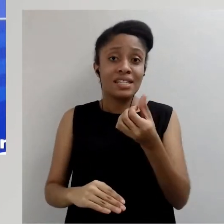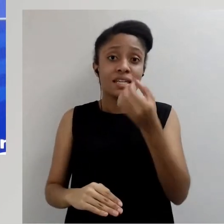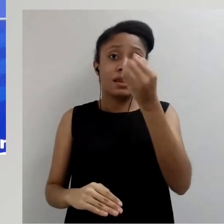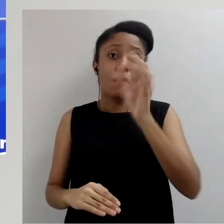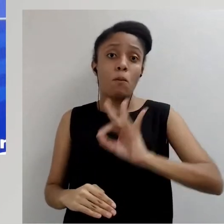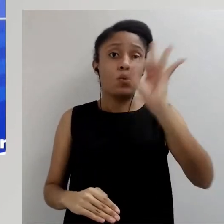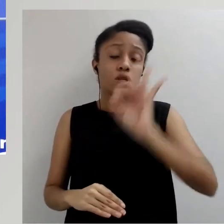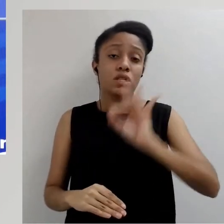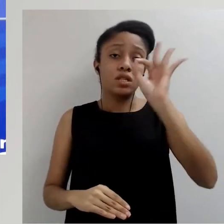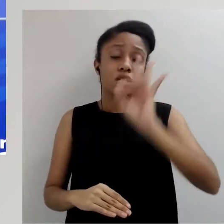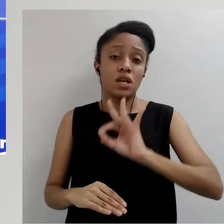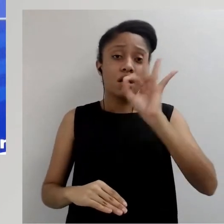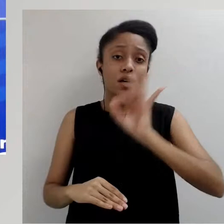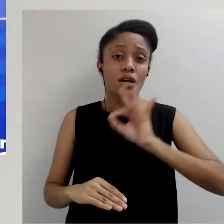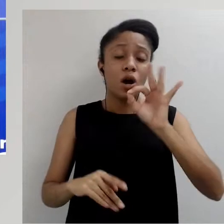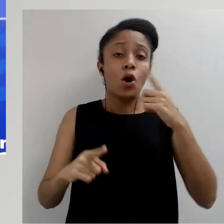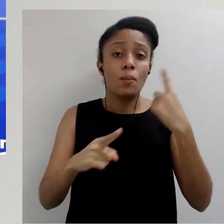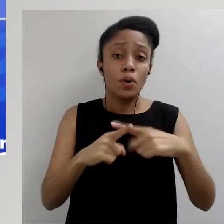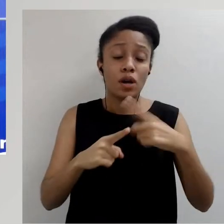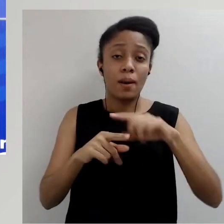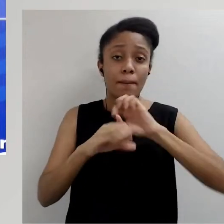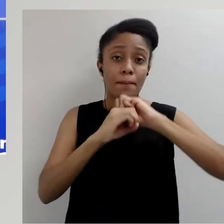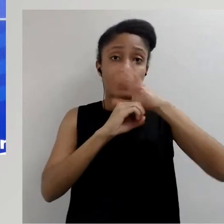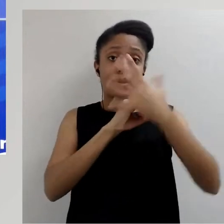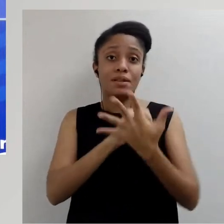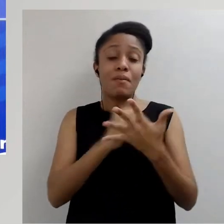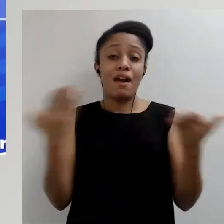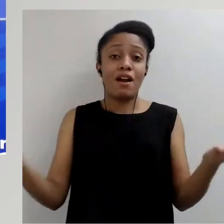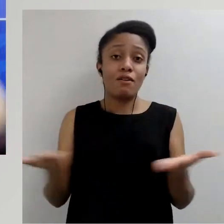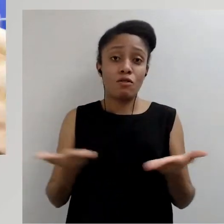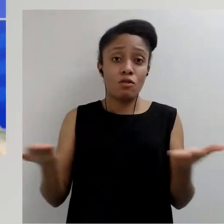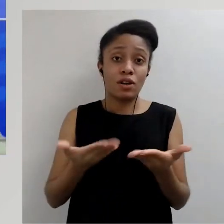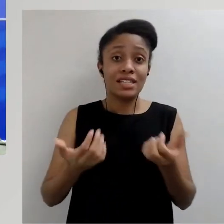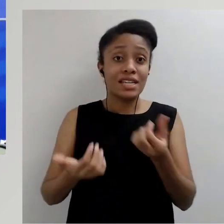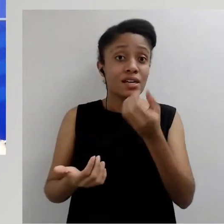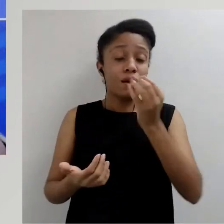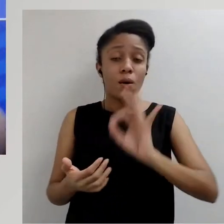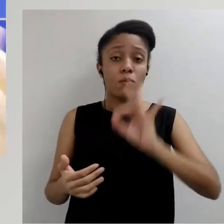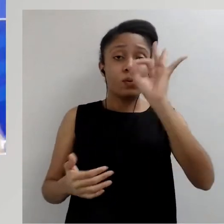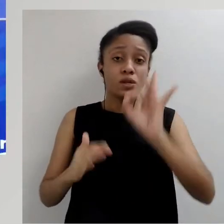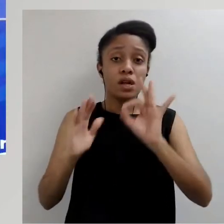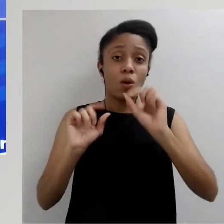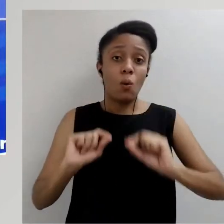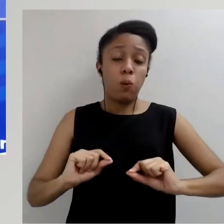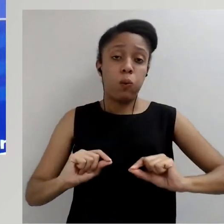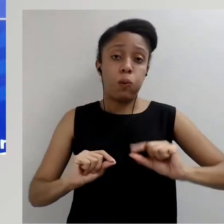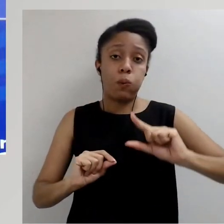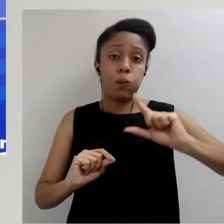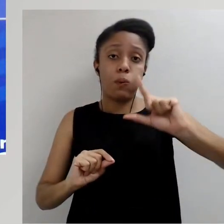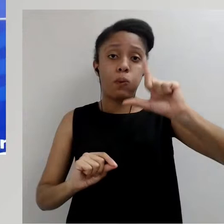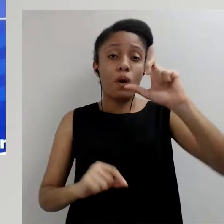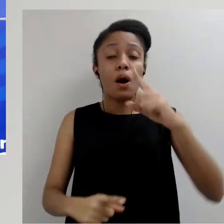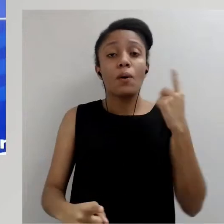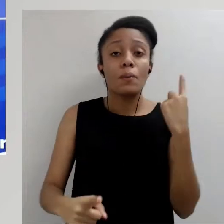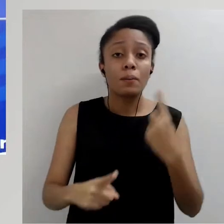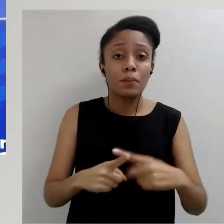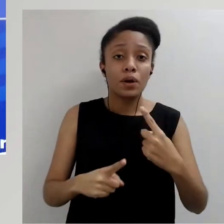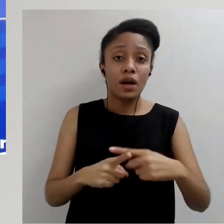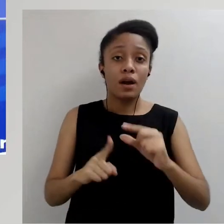dealing with the client increased more than 60% during the pandemic, and consequently it